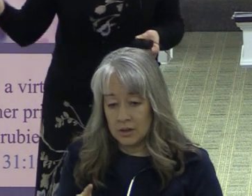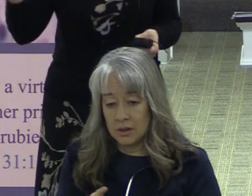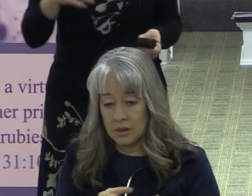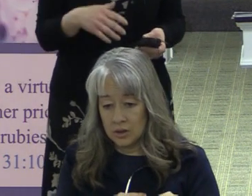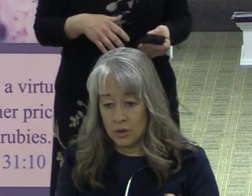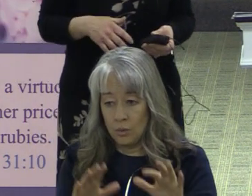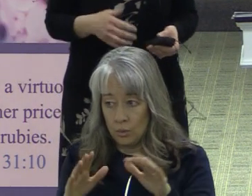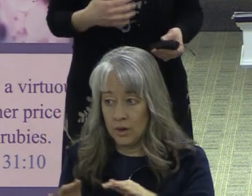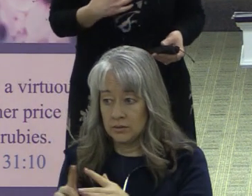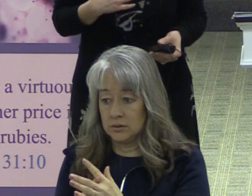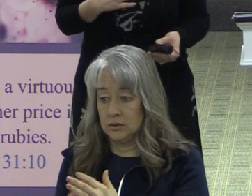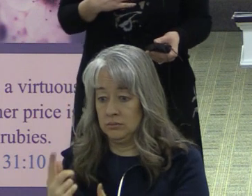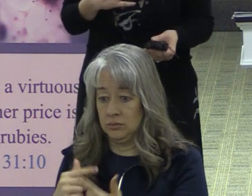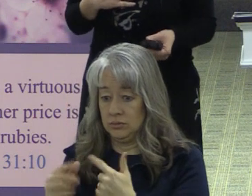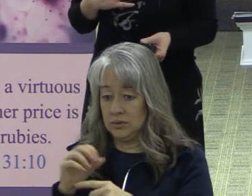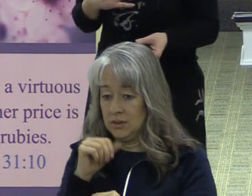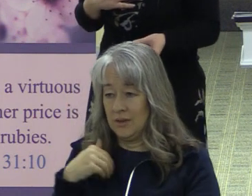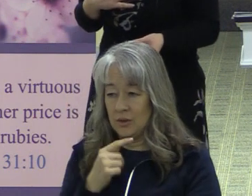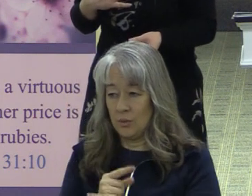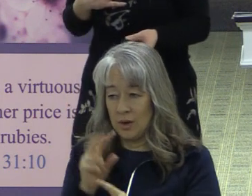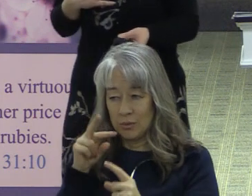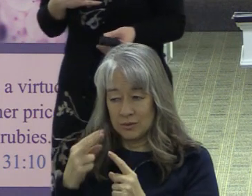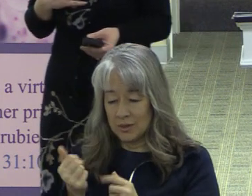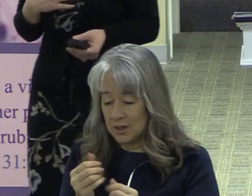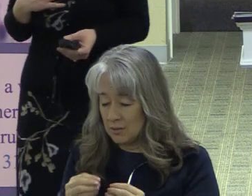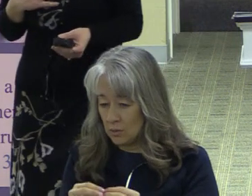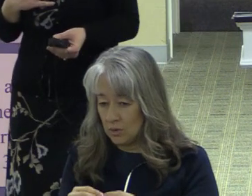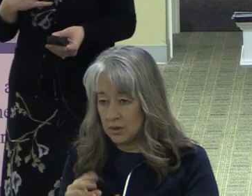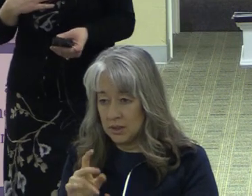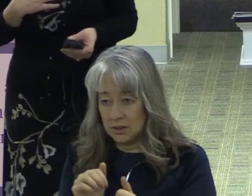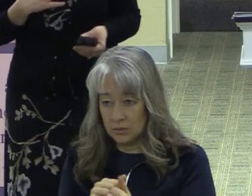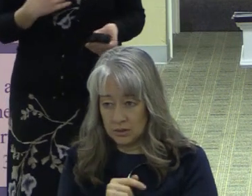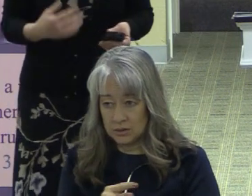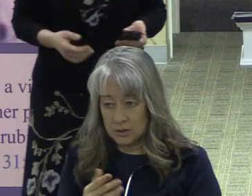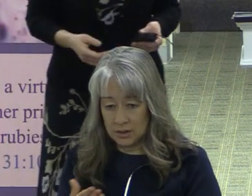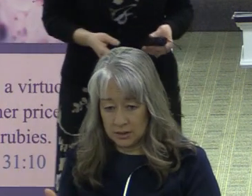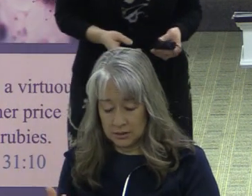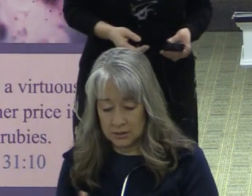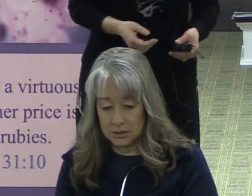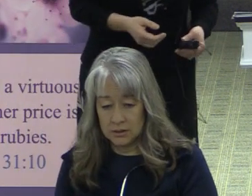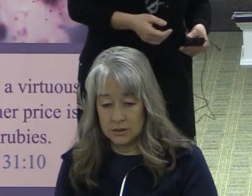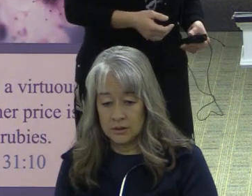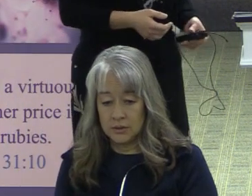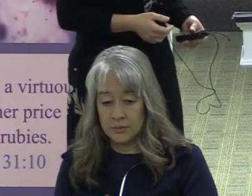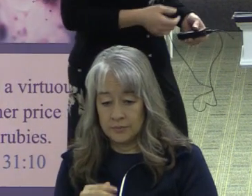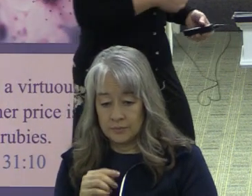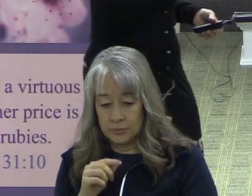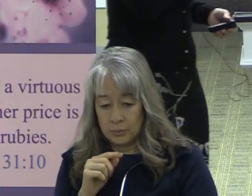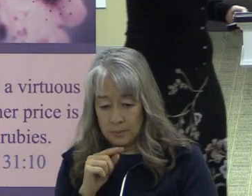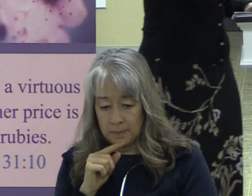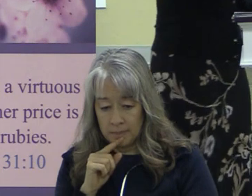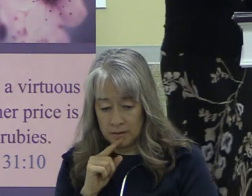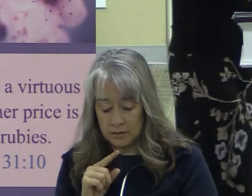waves started coming in, I didn't have the right perspective anymore to deal with those things. And so,